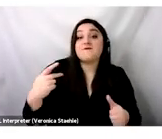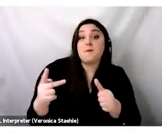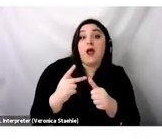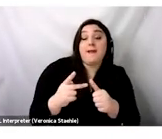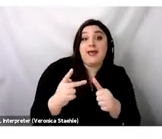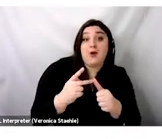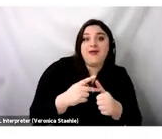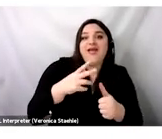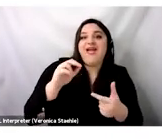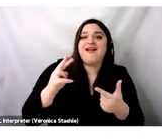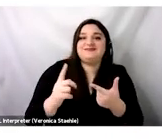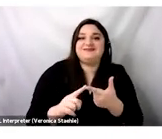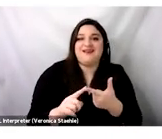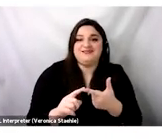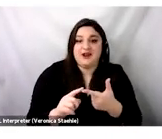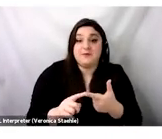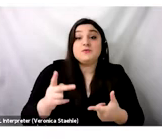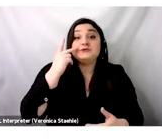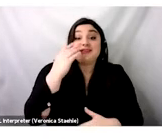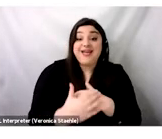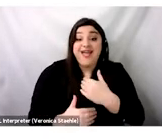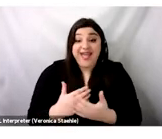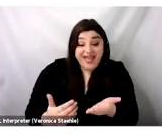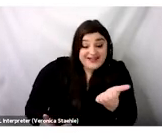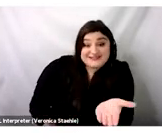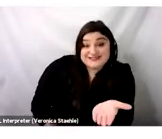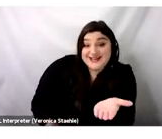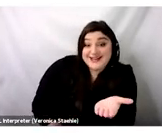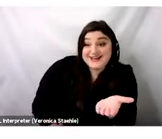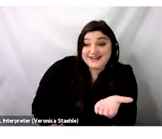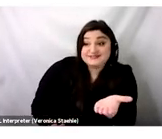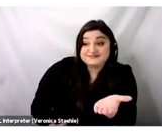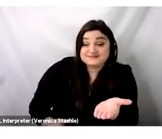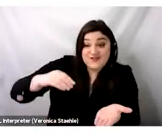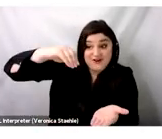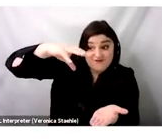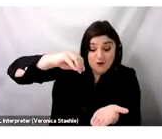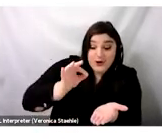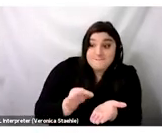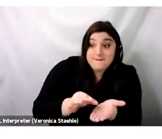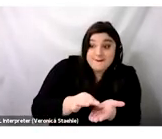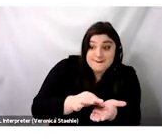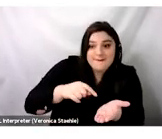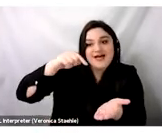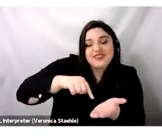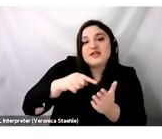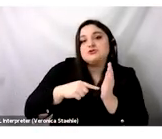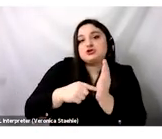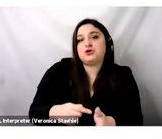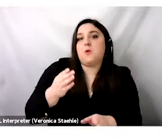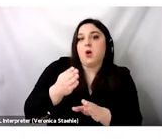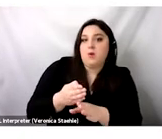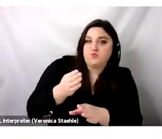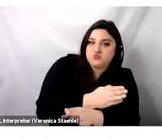microplastics. So the image with my hand that I also took is basically showing the pre-production